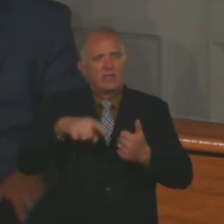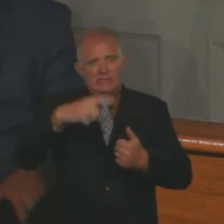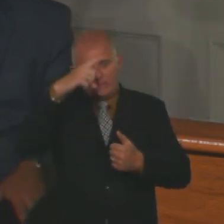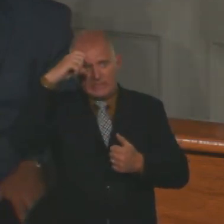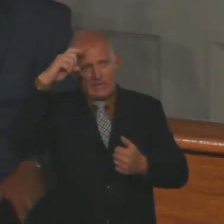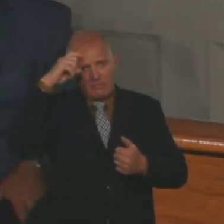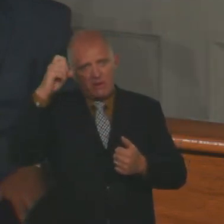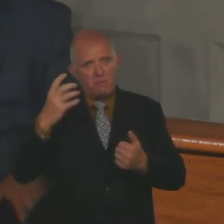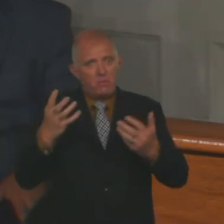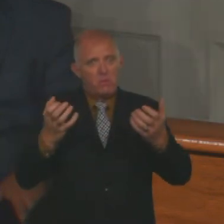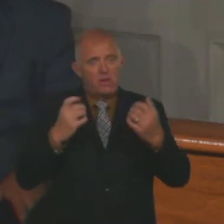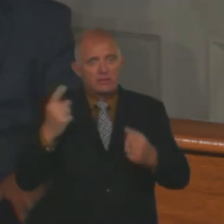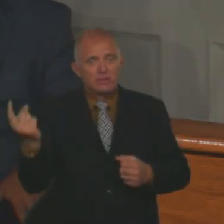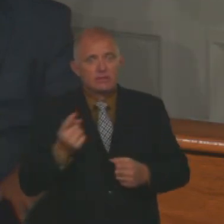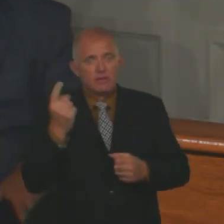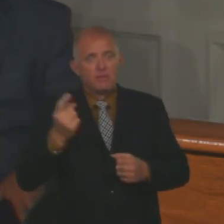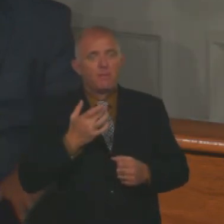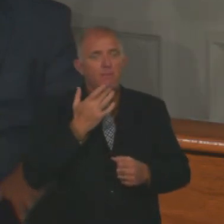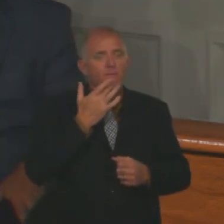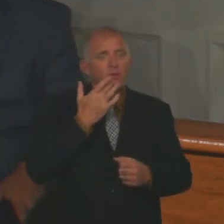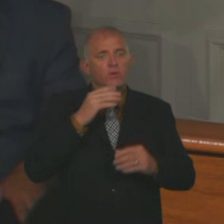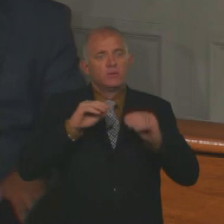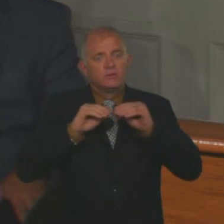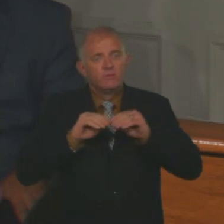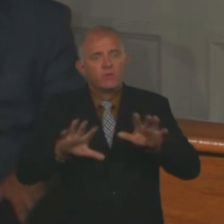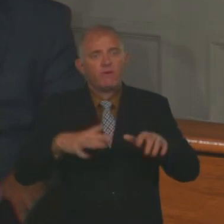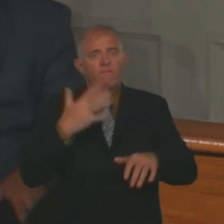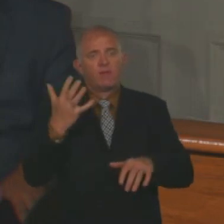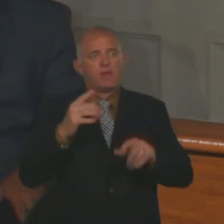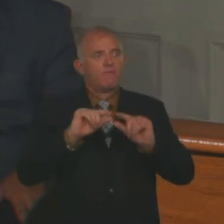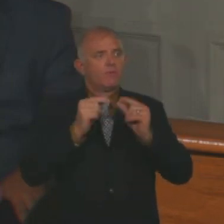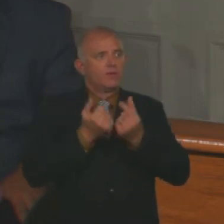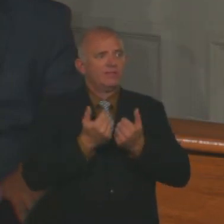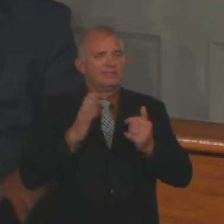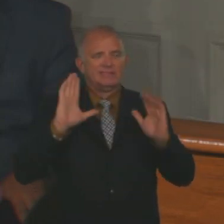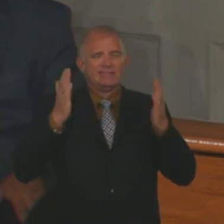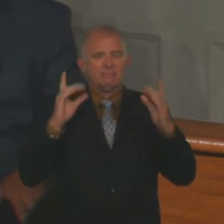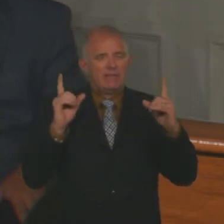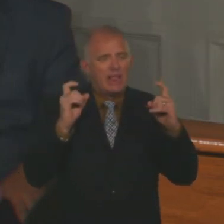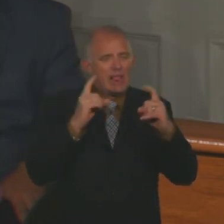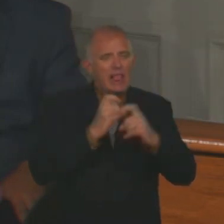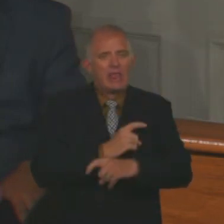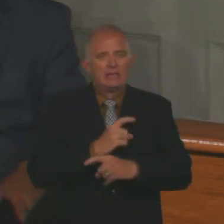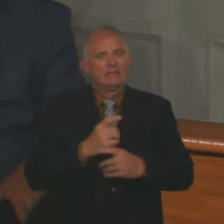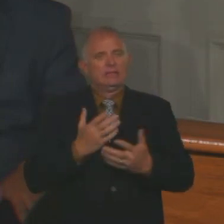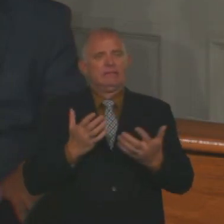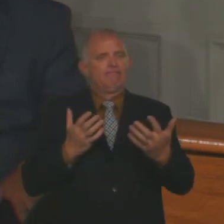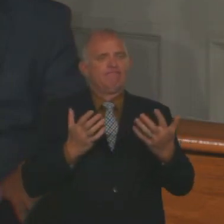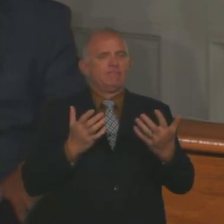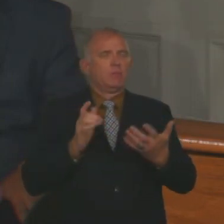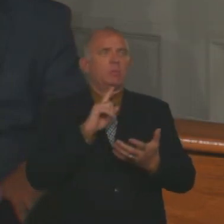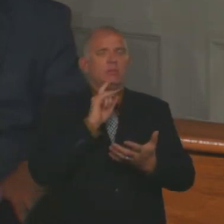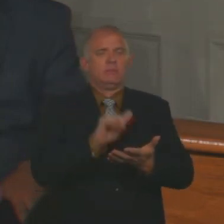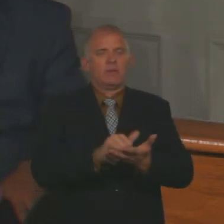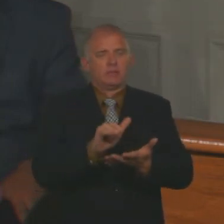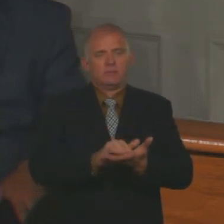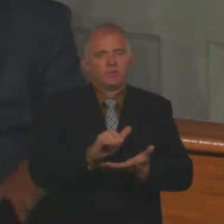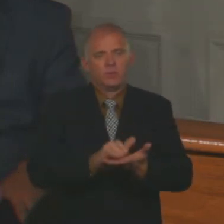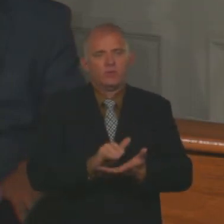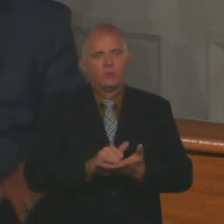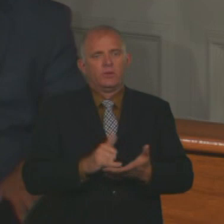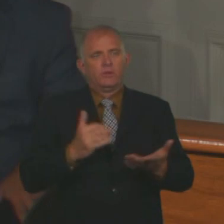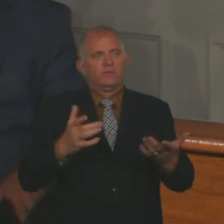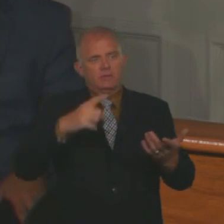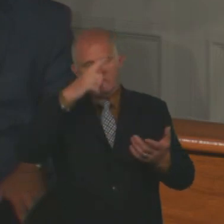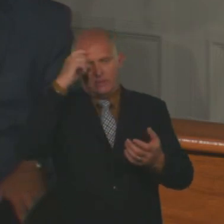all five of them out. And then it just became obvious it would be more challenging to do that and probably not possible under our circumstances